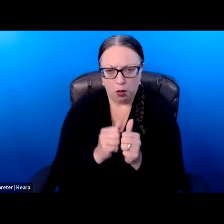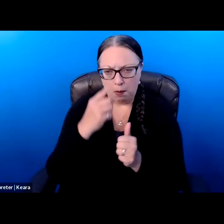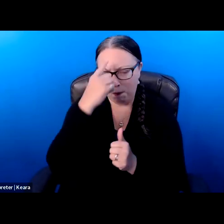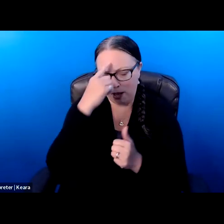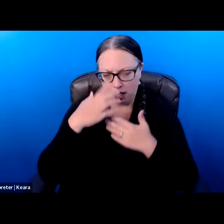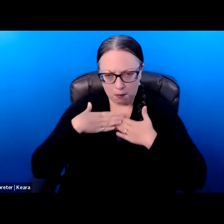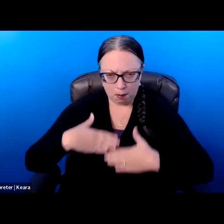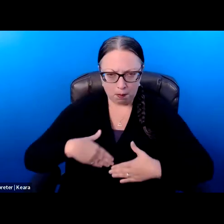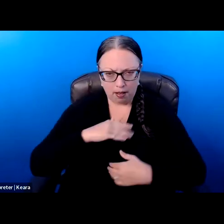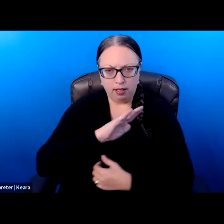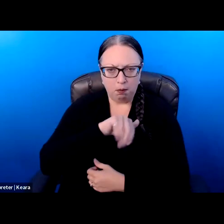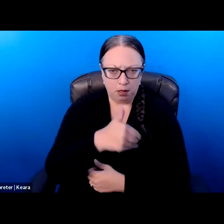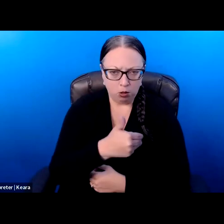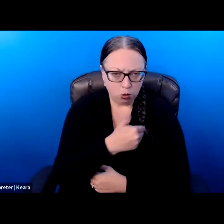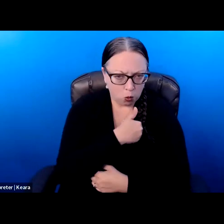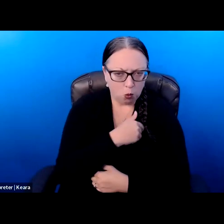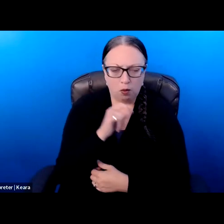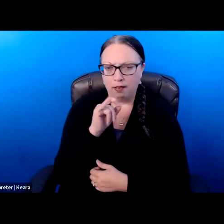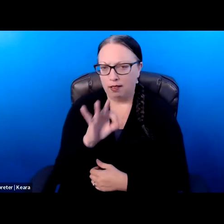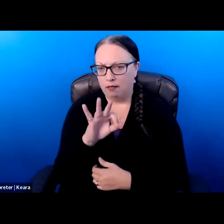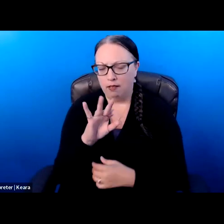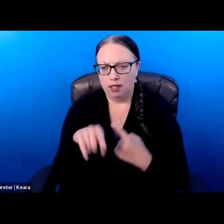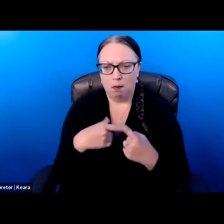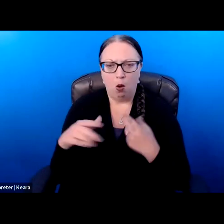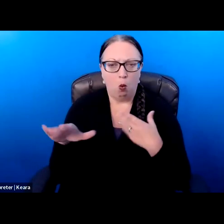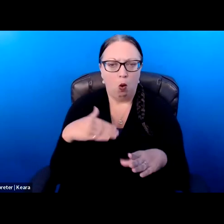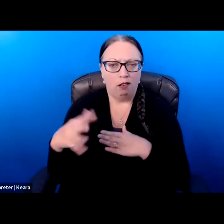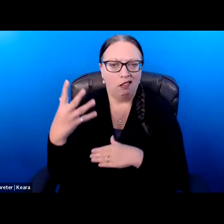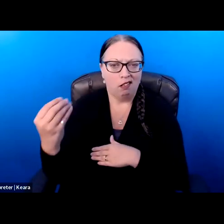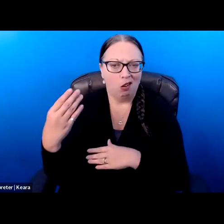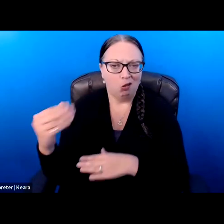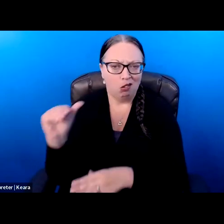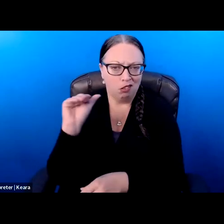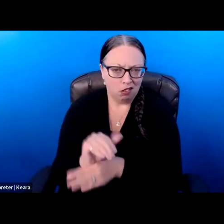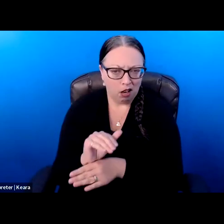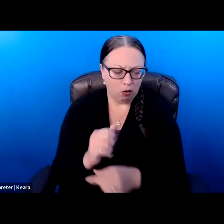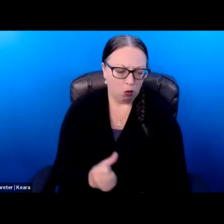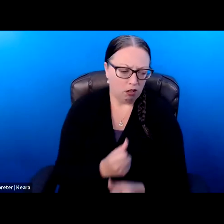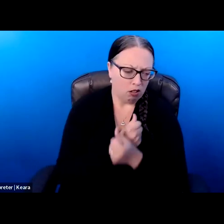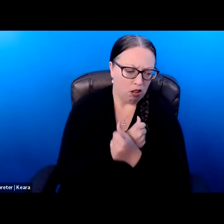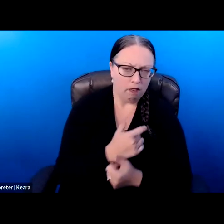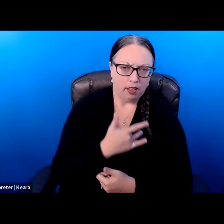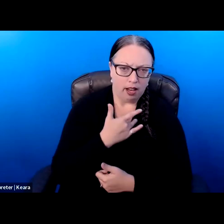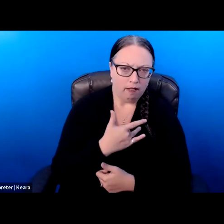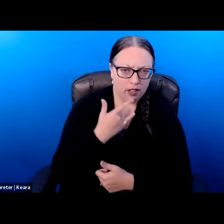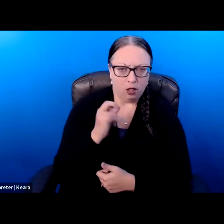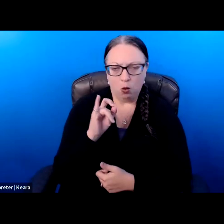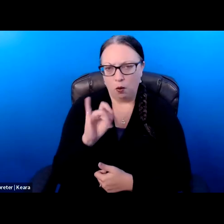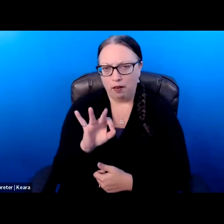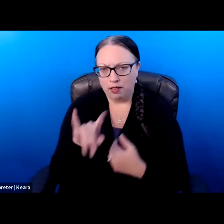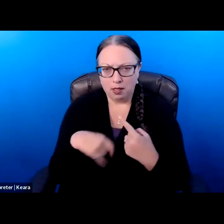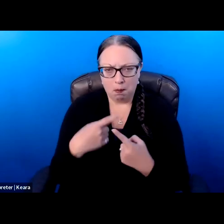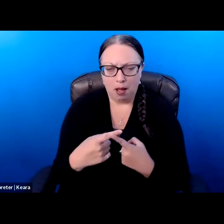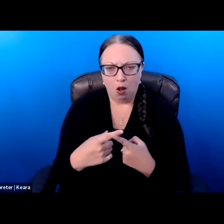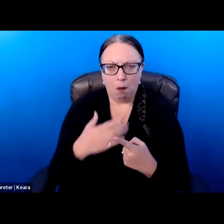and my soul. And whether it's about walking out at night, whether it's about the love that I feel, or whether it's about the sanctity of